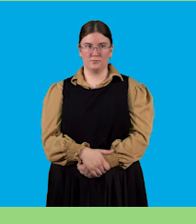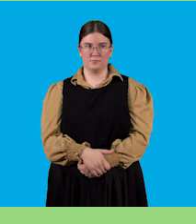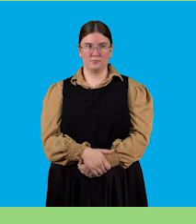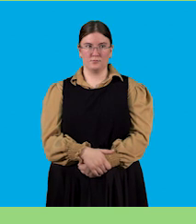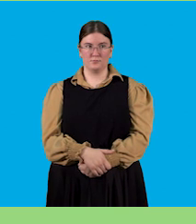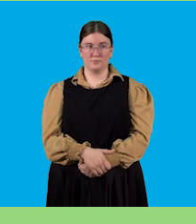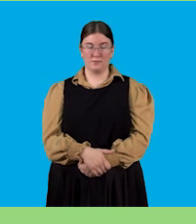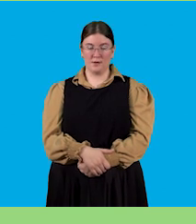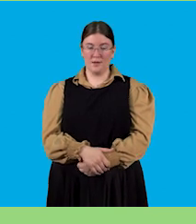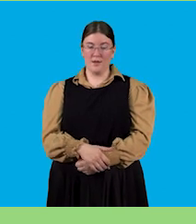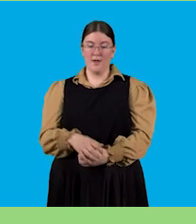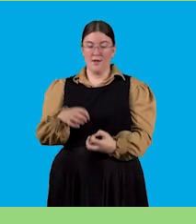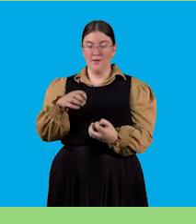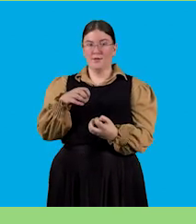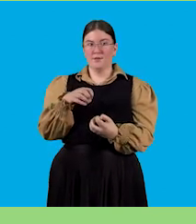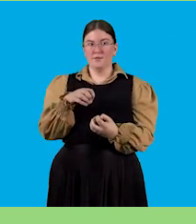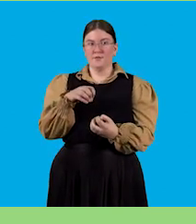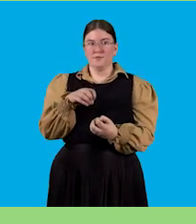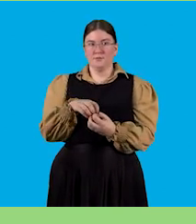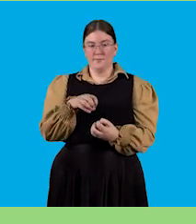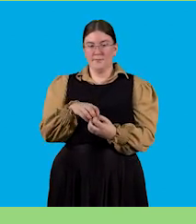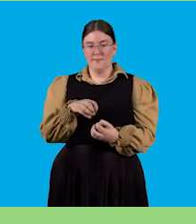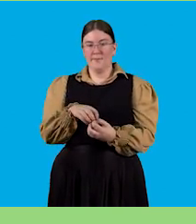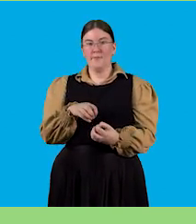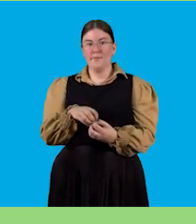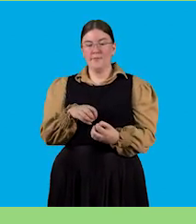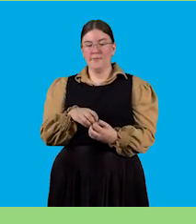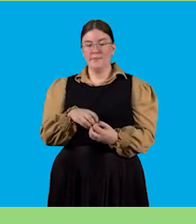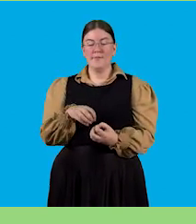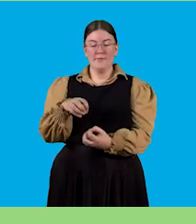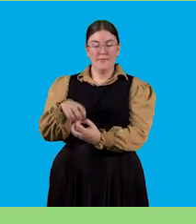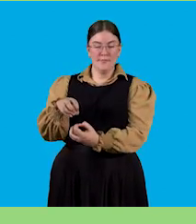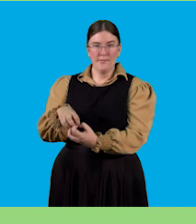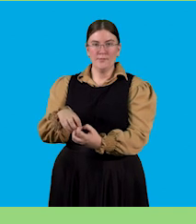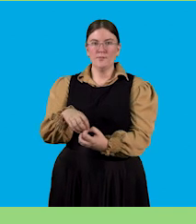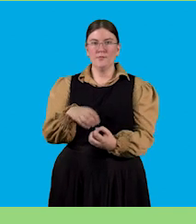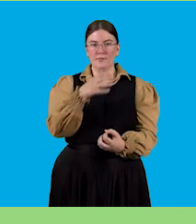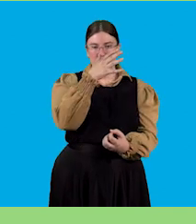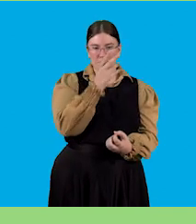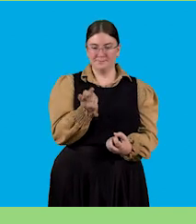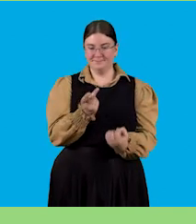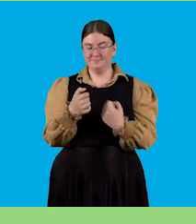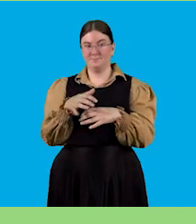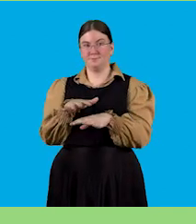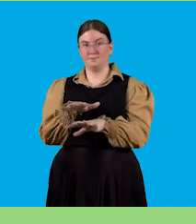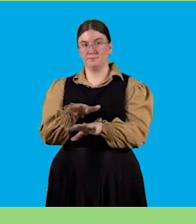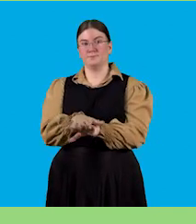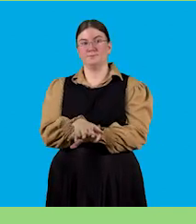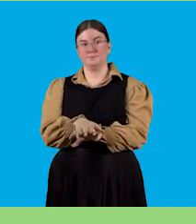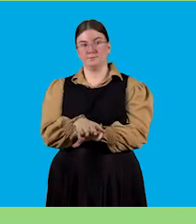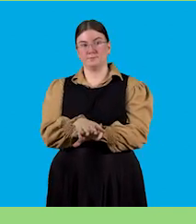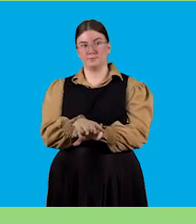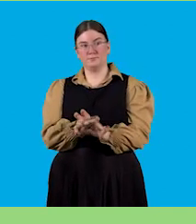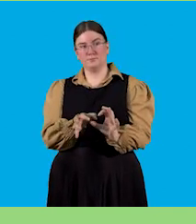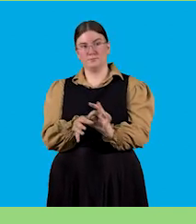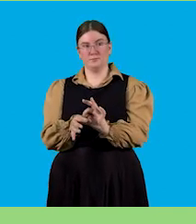So once the egg cell has fused with the sperm cell to form a zygote, what